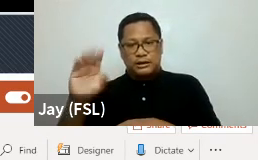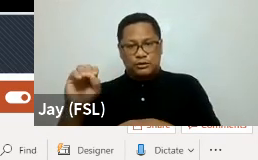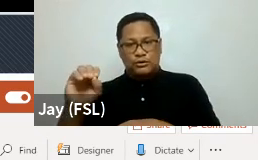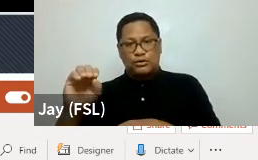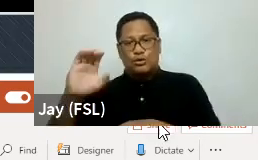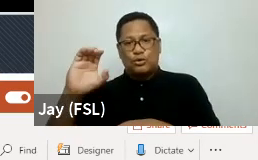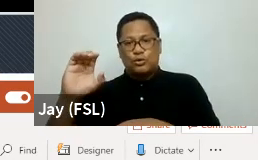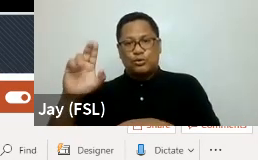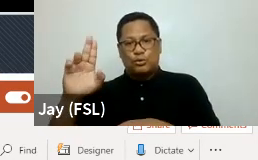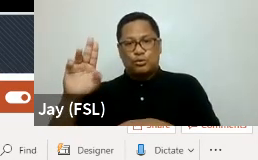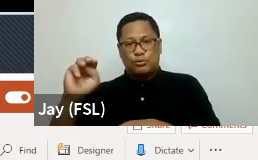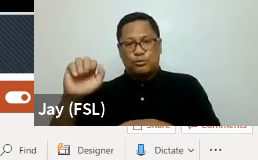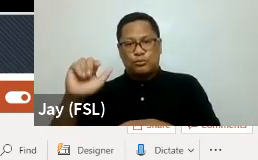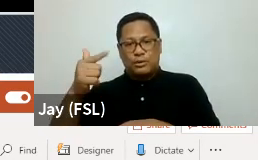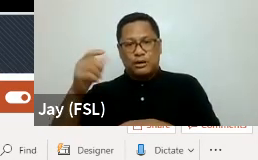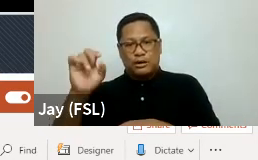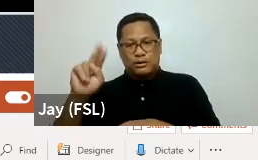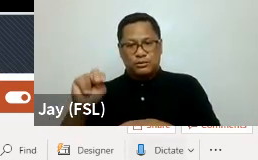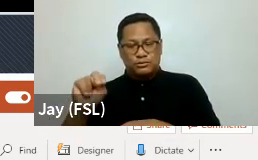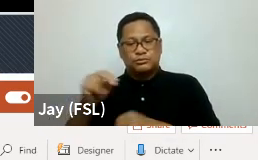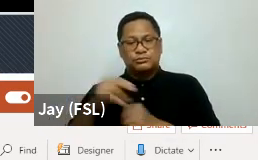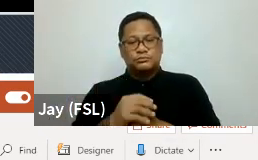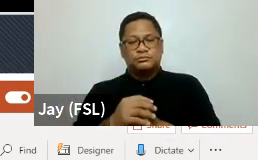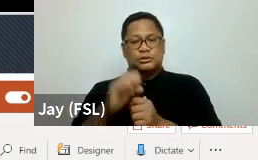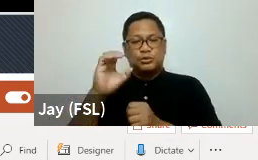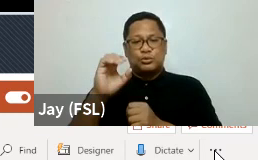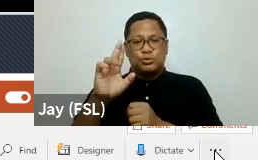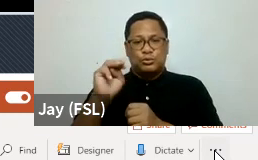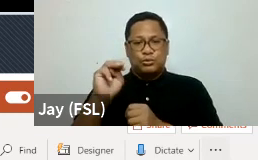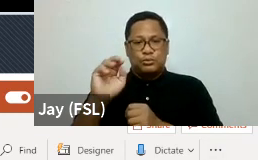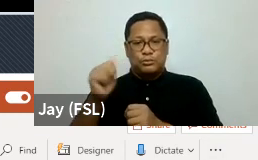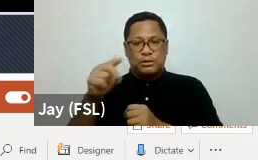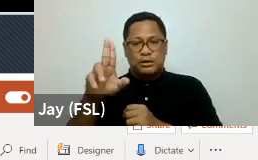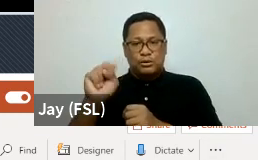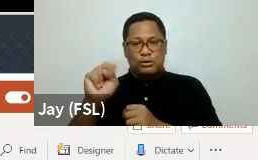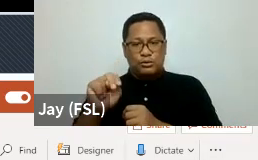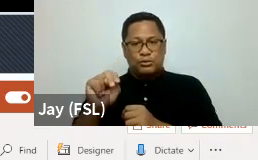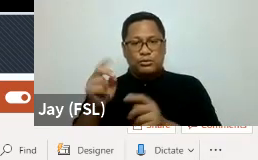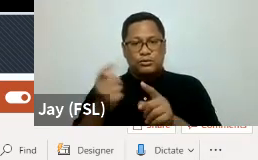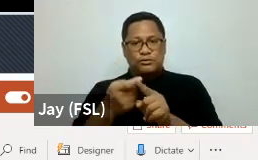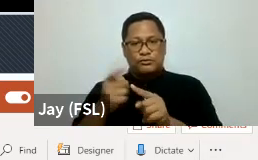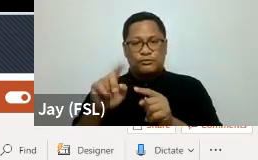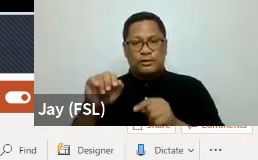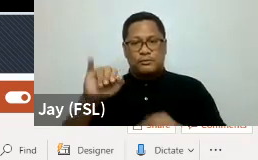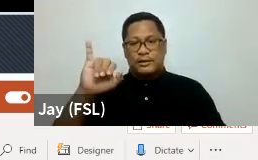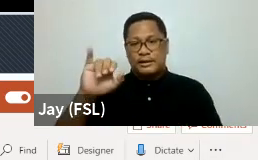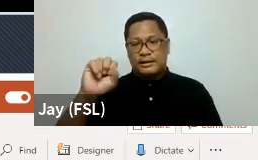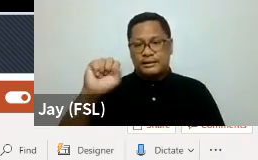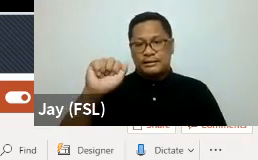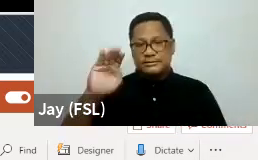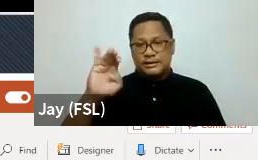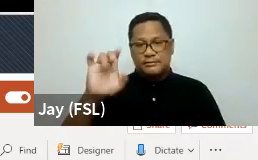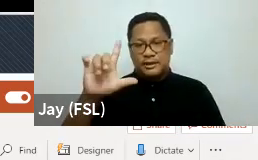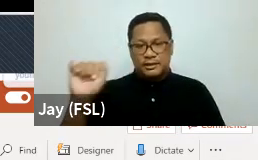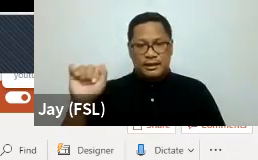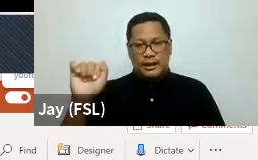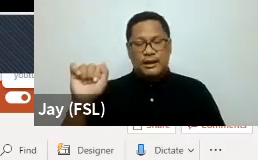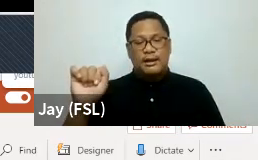Baldillo. Yung Cumagun, Cumagun is from Isabela, Ilagan,